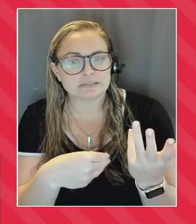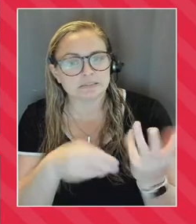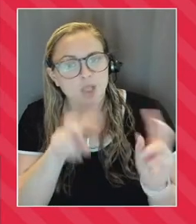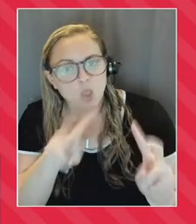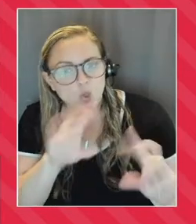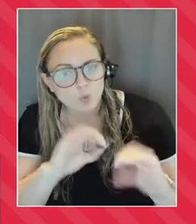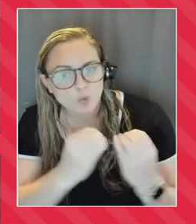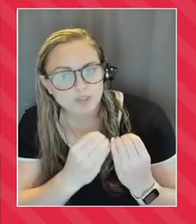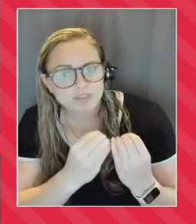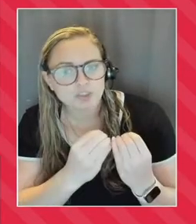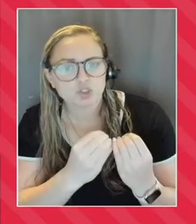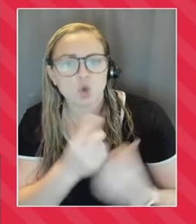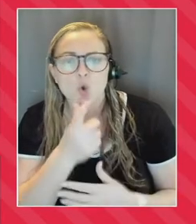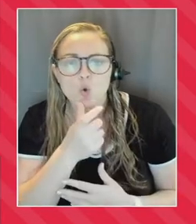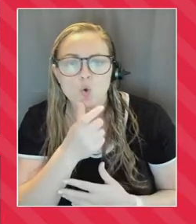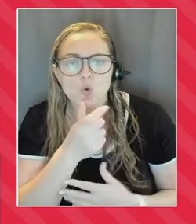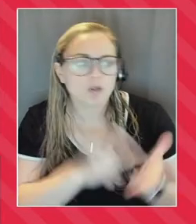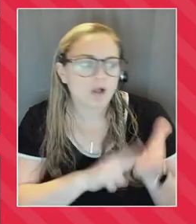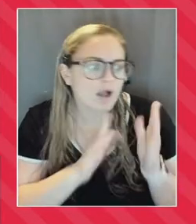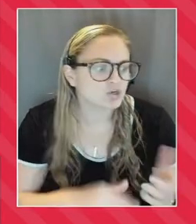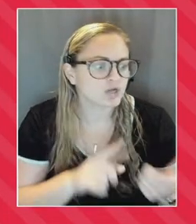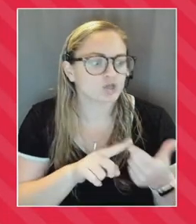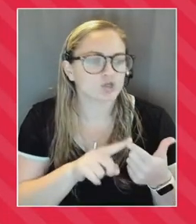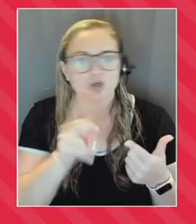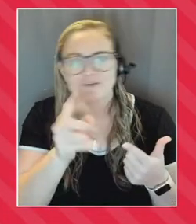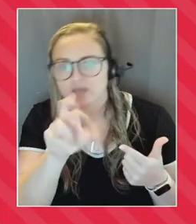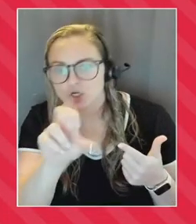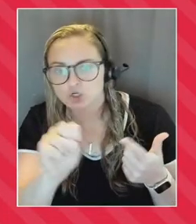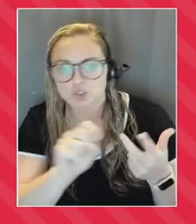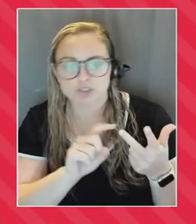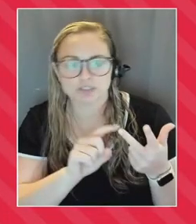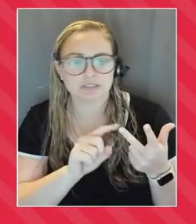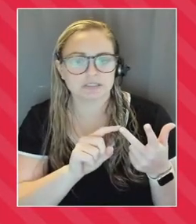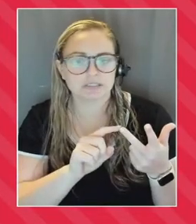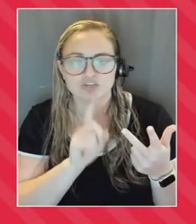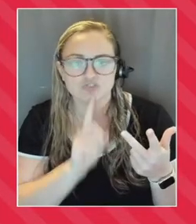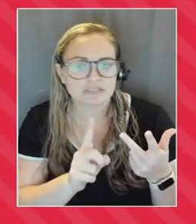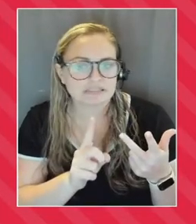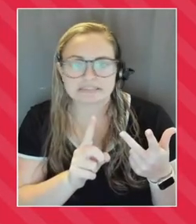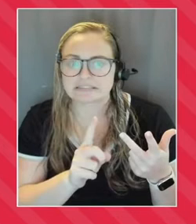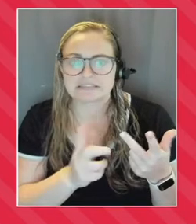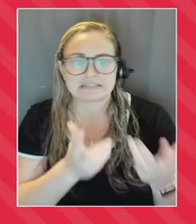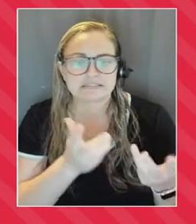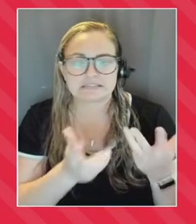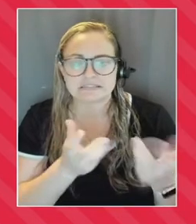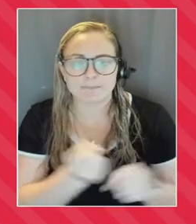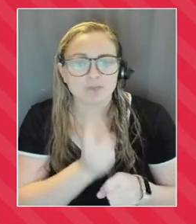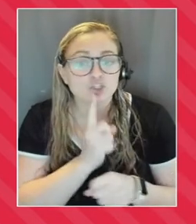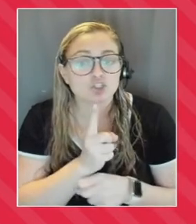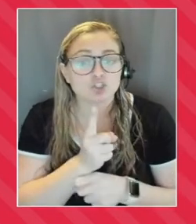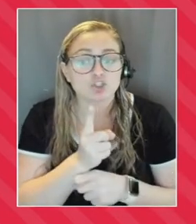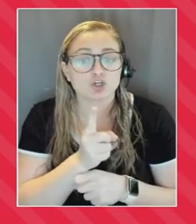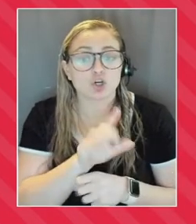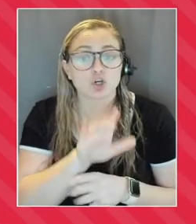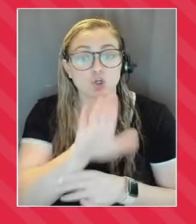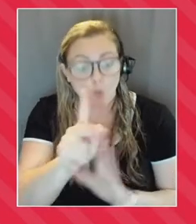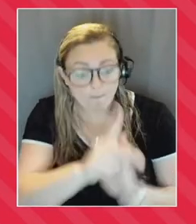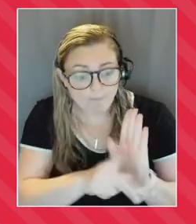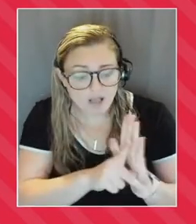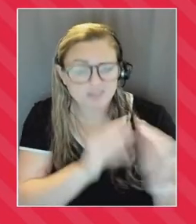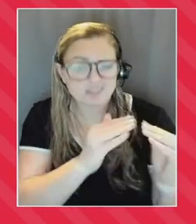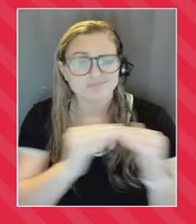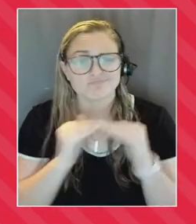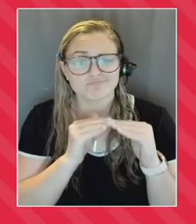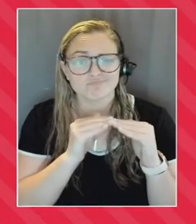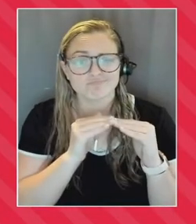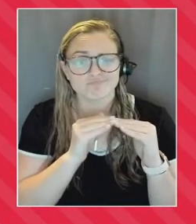Who are your contractors? Who are your vendors? Really making sure that you have equitable policies and